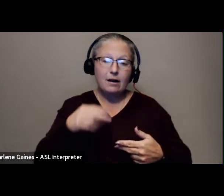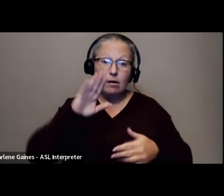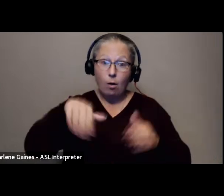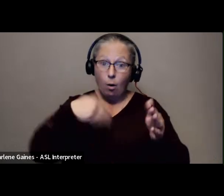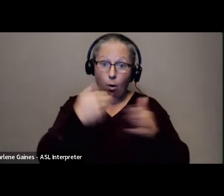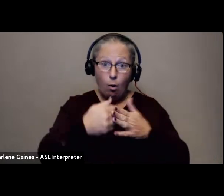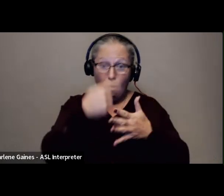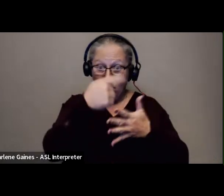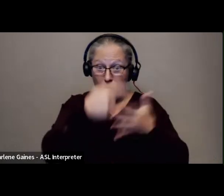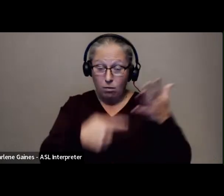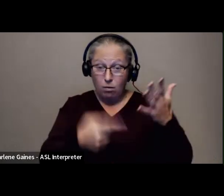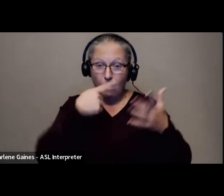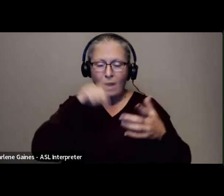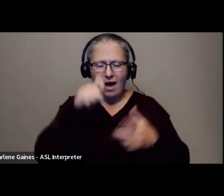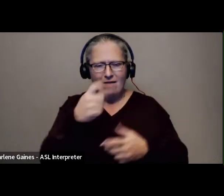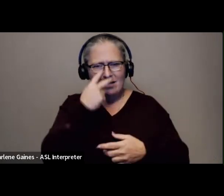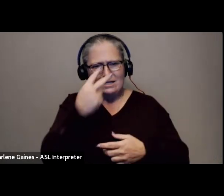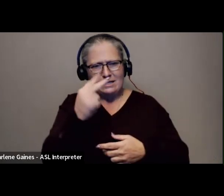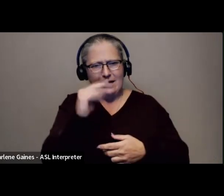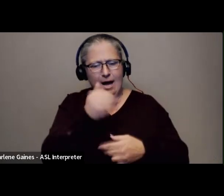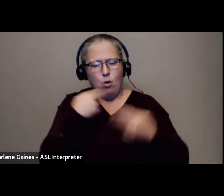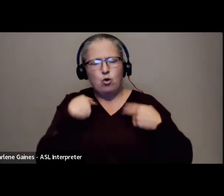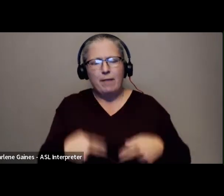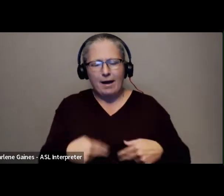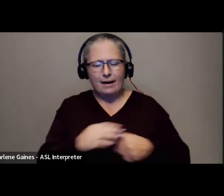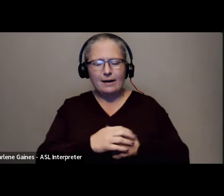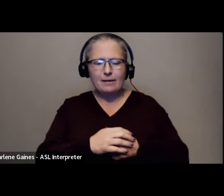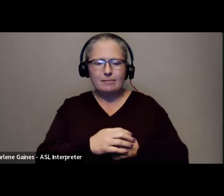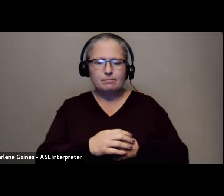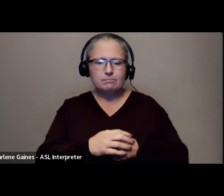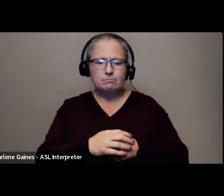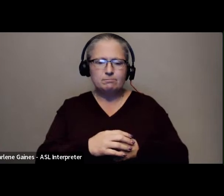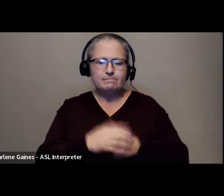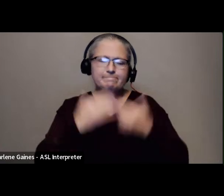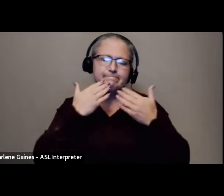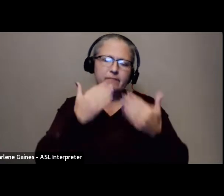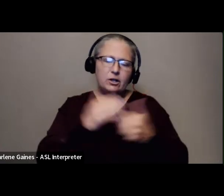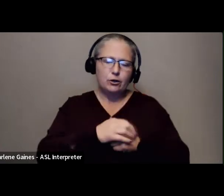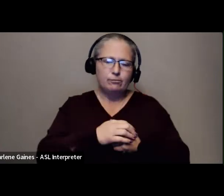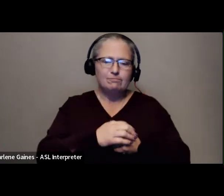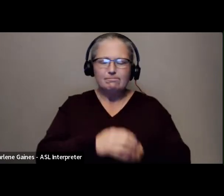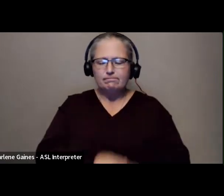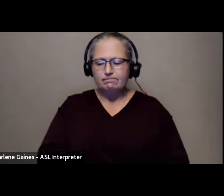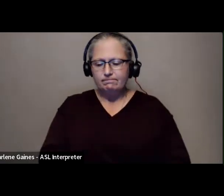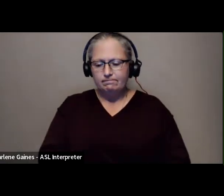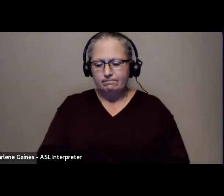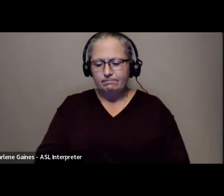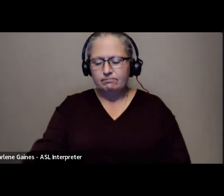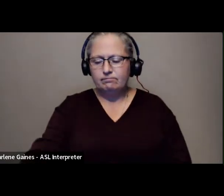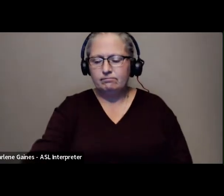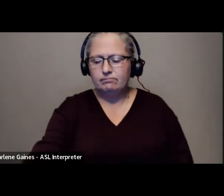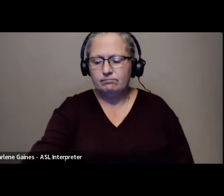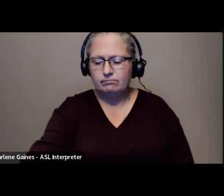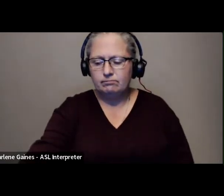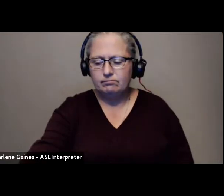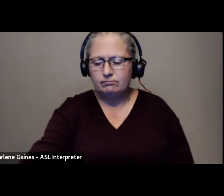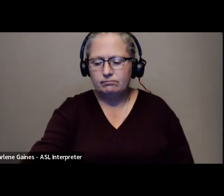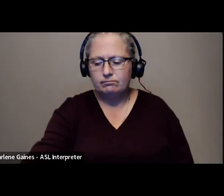this, we have to see our humanity." So thank you. Thank you. That's it.